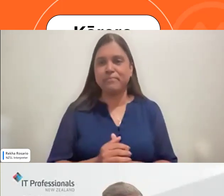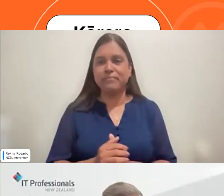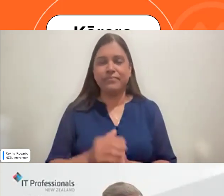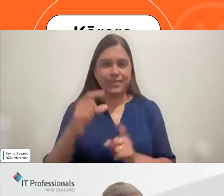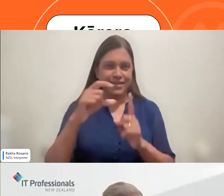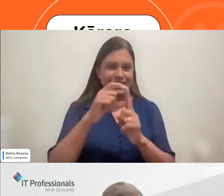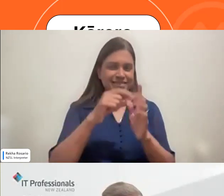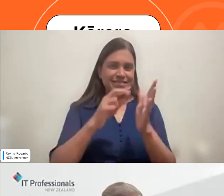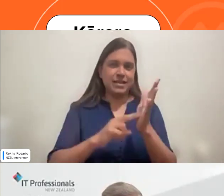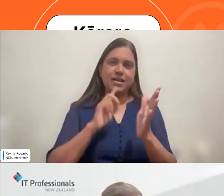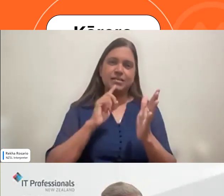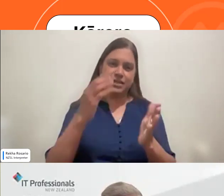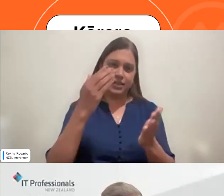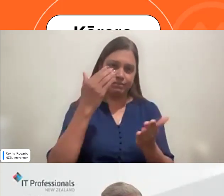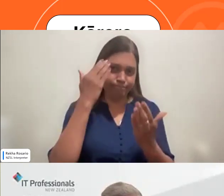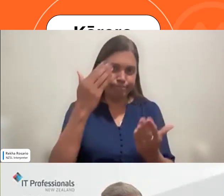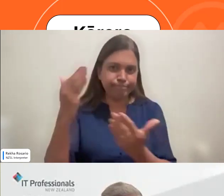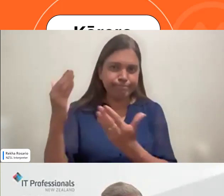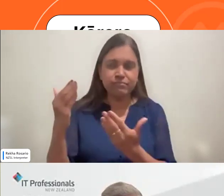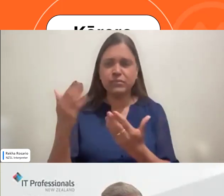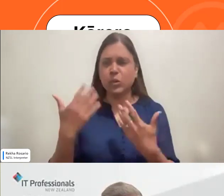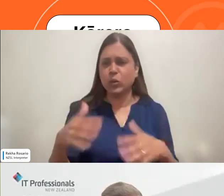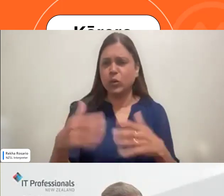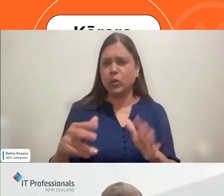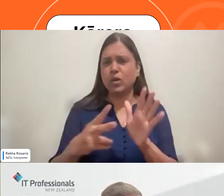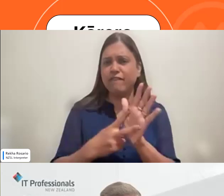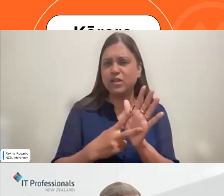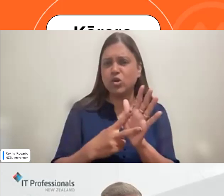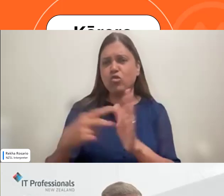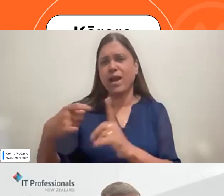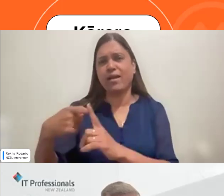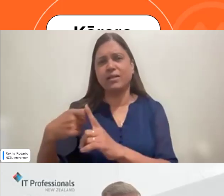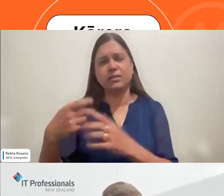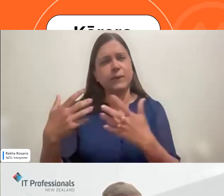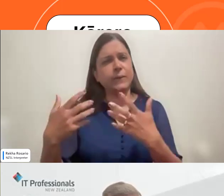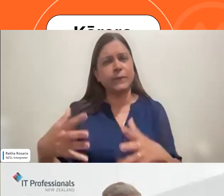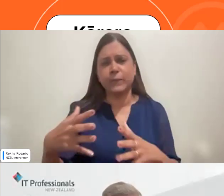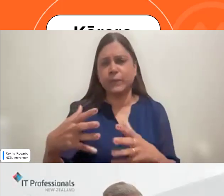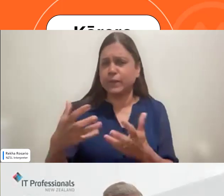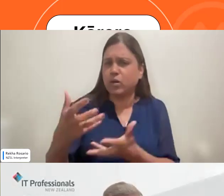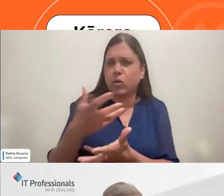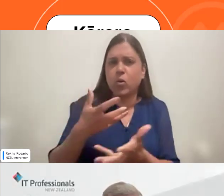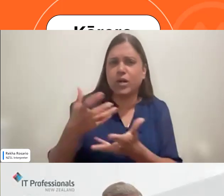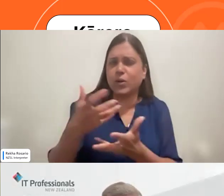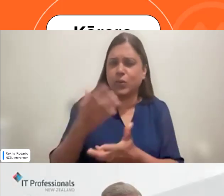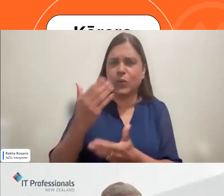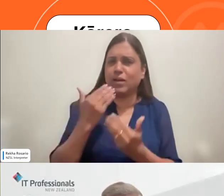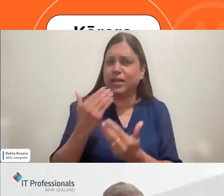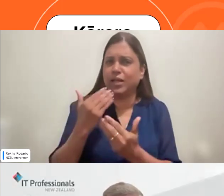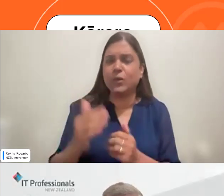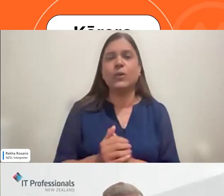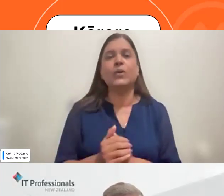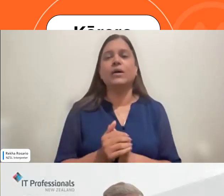Catherine and Victoria, for such insightful and meaningful kōrero. Ko Aotearoa te